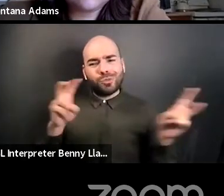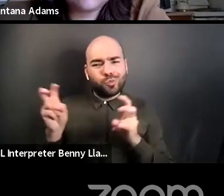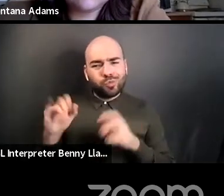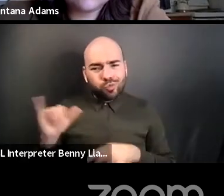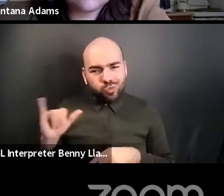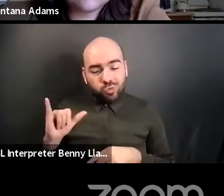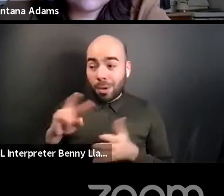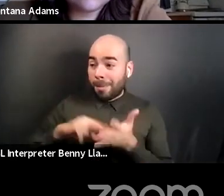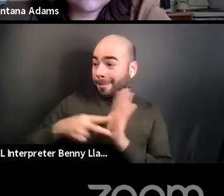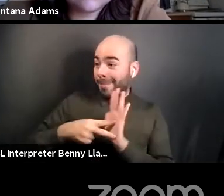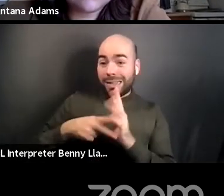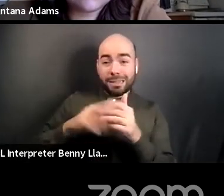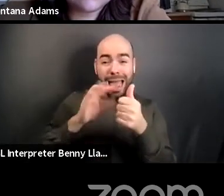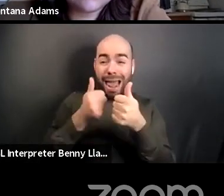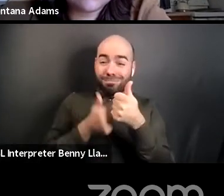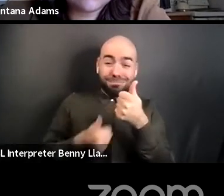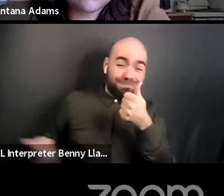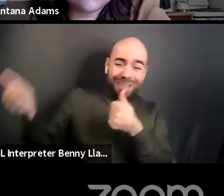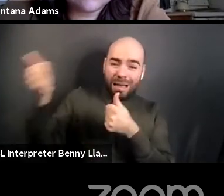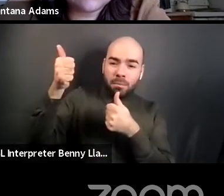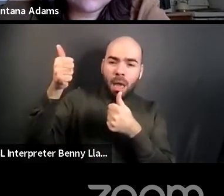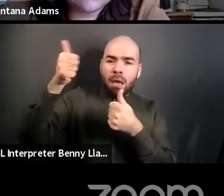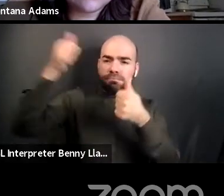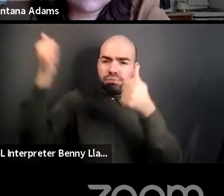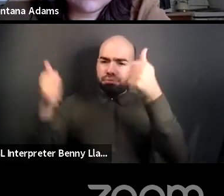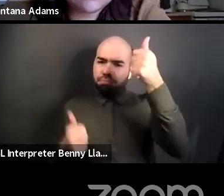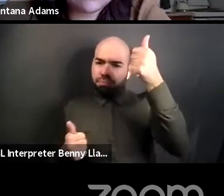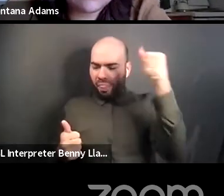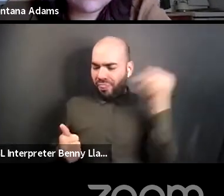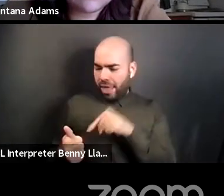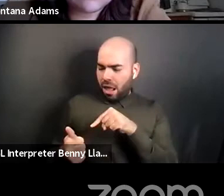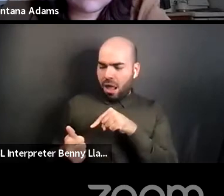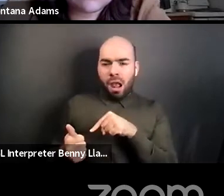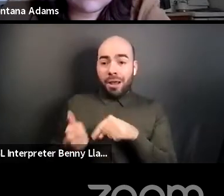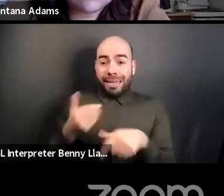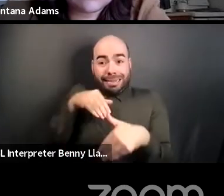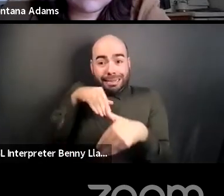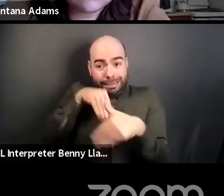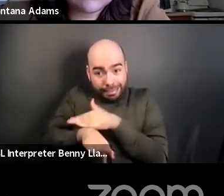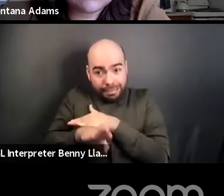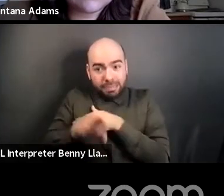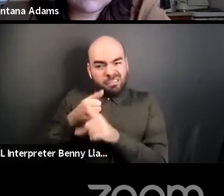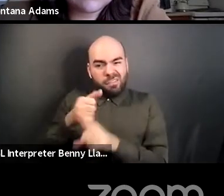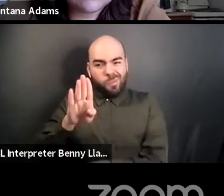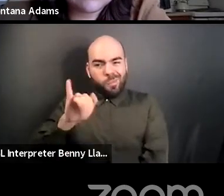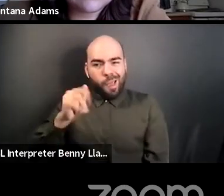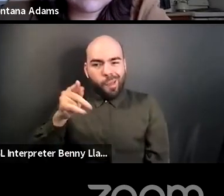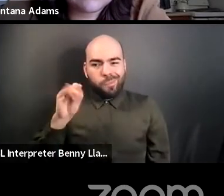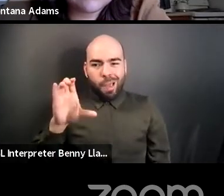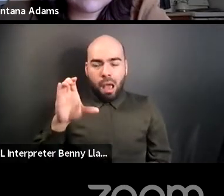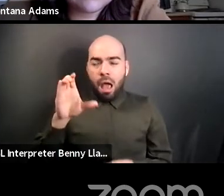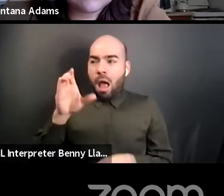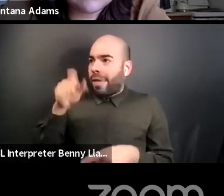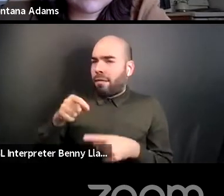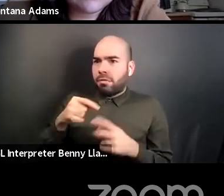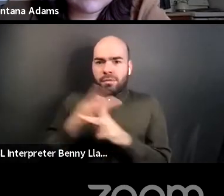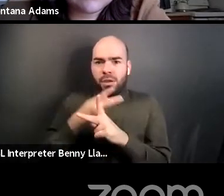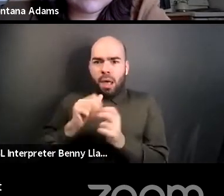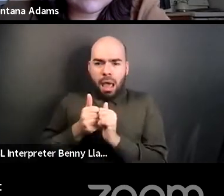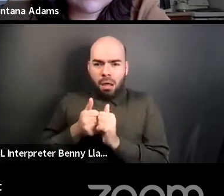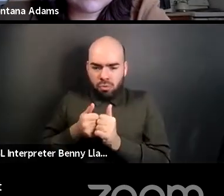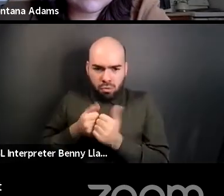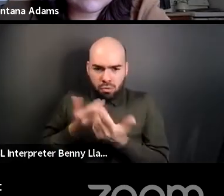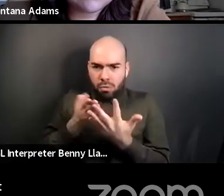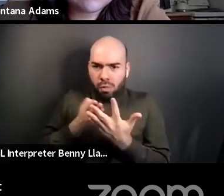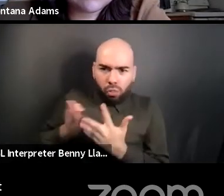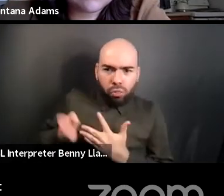asked of them is to try and navigate an organization that has fundamentally not changed, and yet is